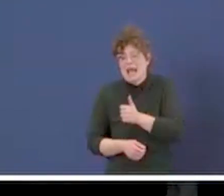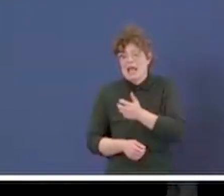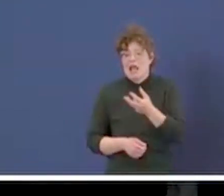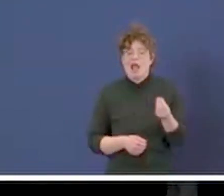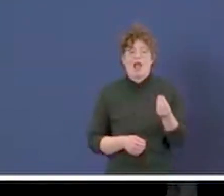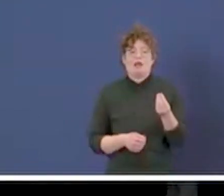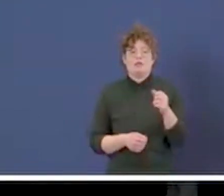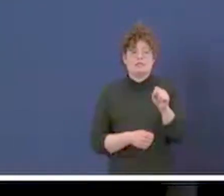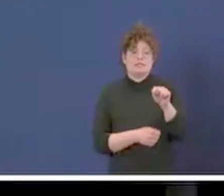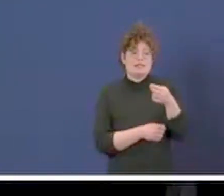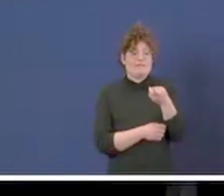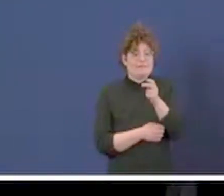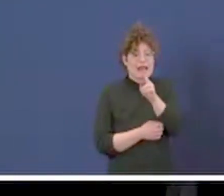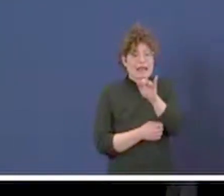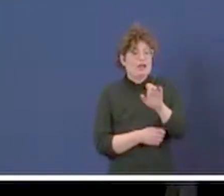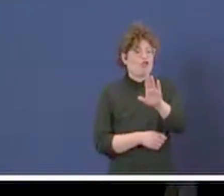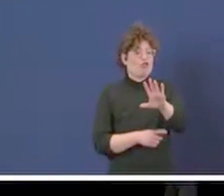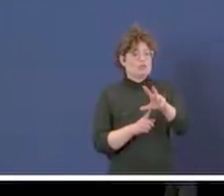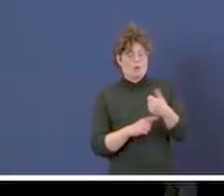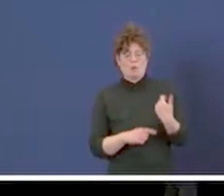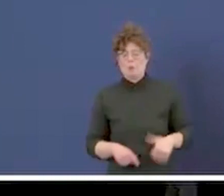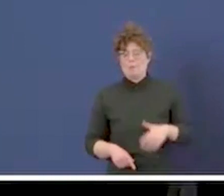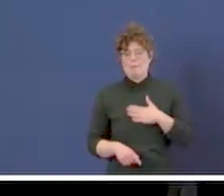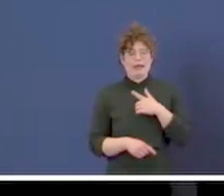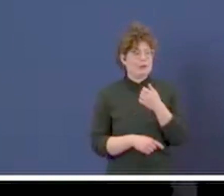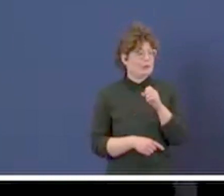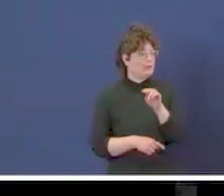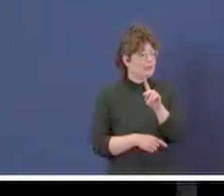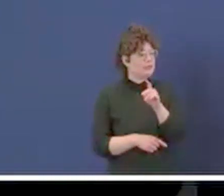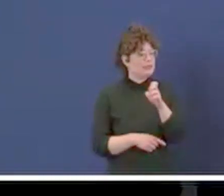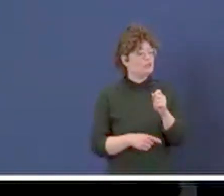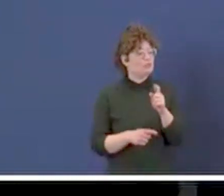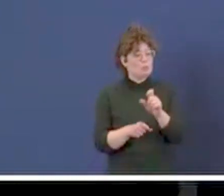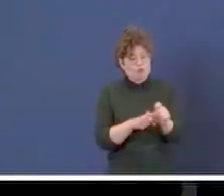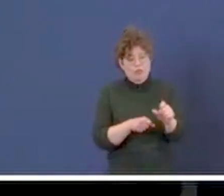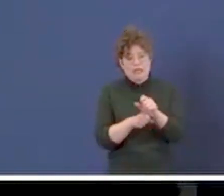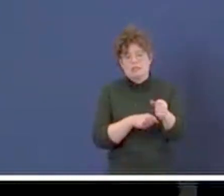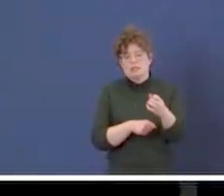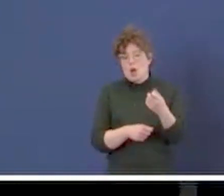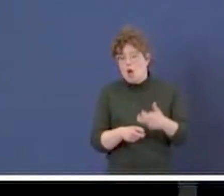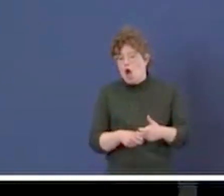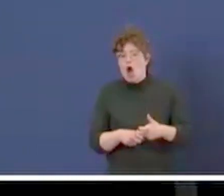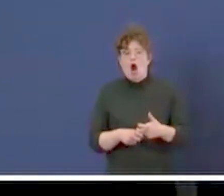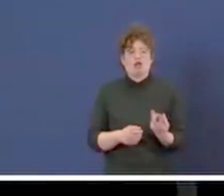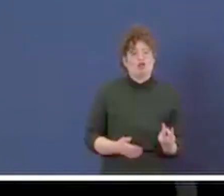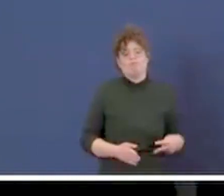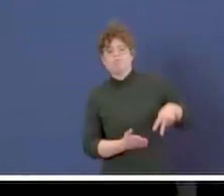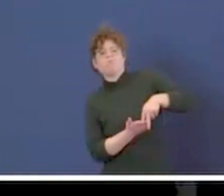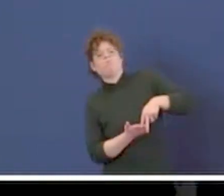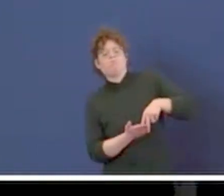And in Stephanie's case, I mean, my goodness, she was working so hard to pull herself